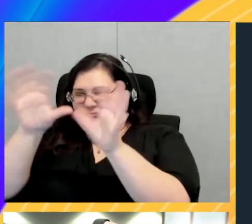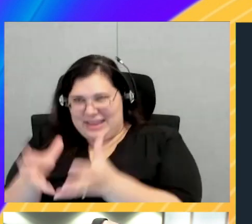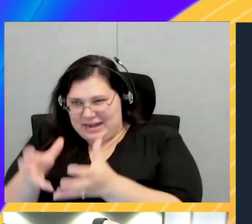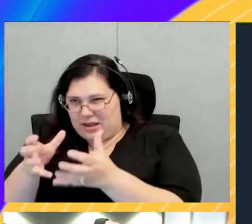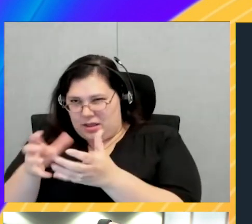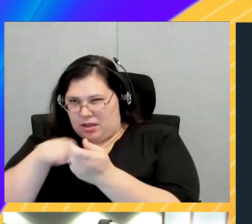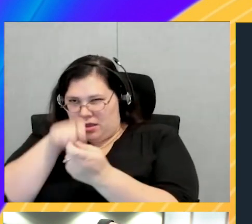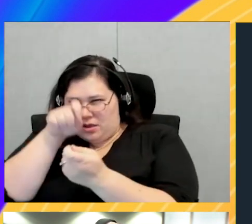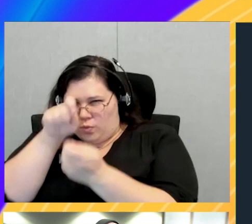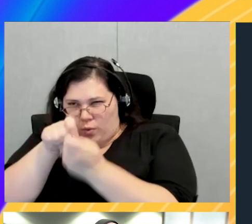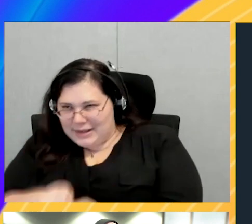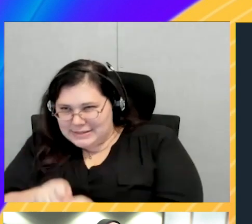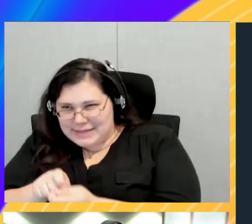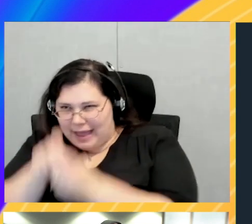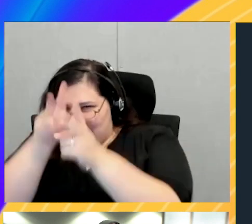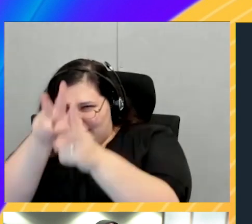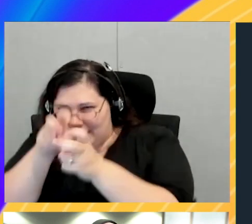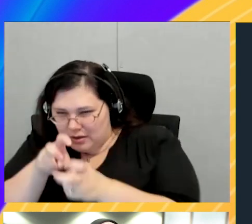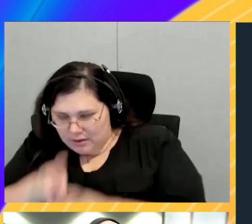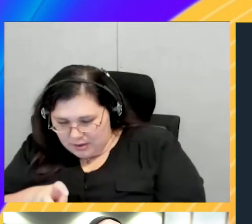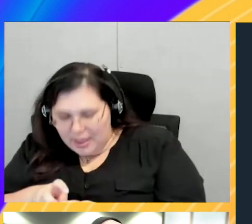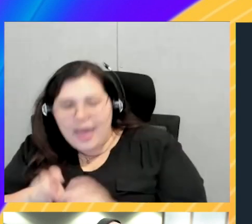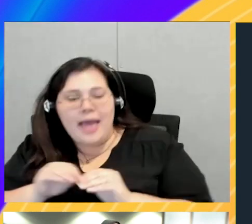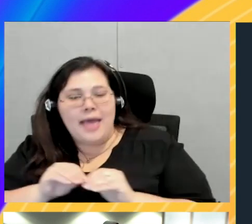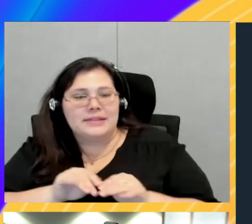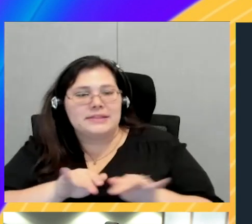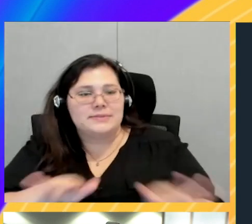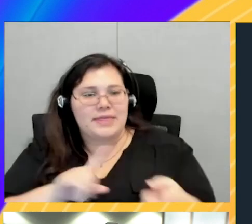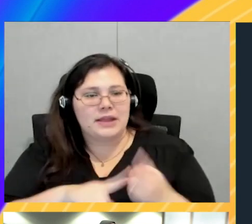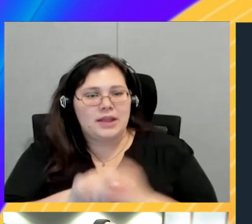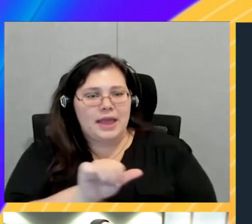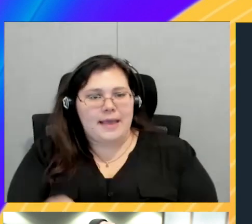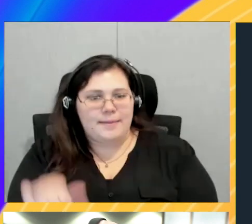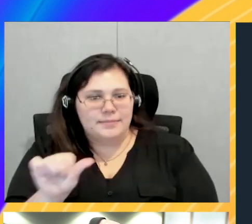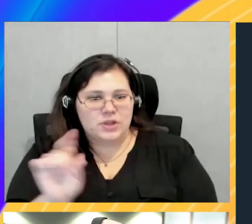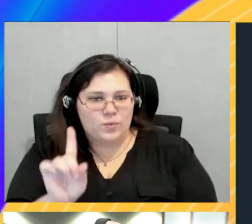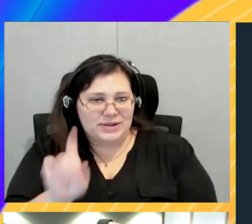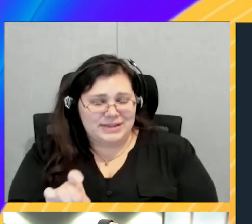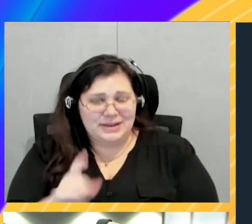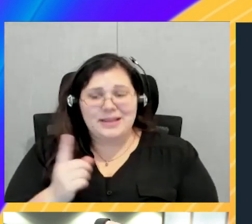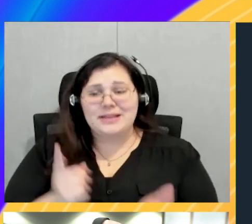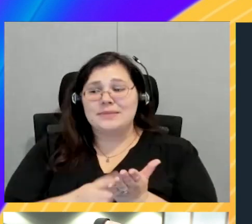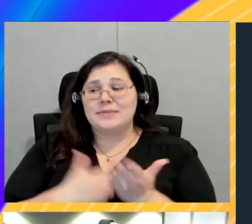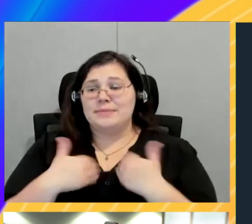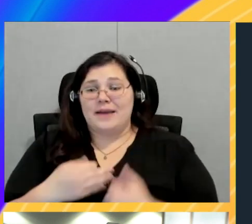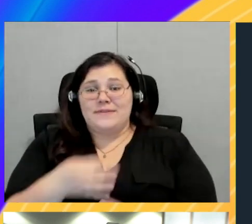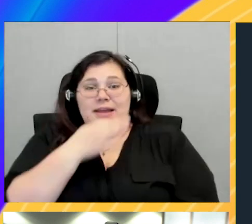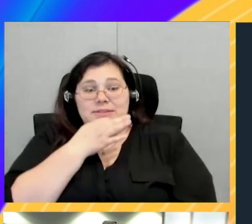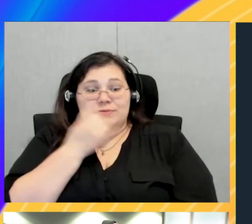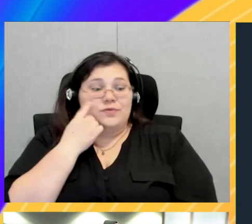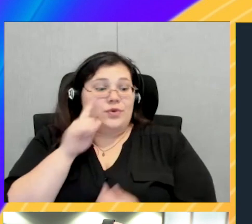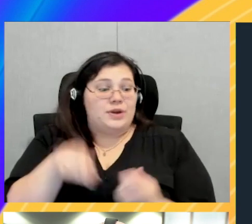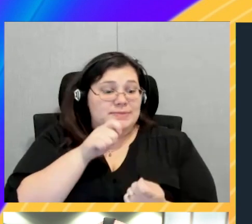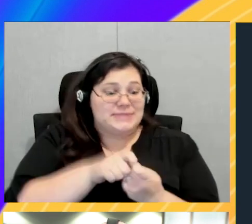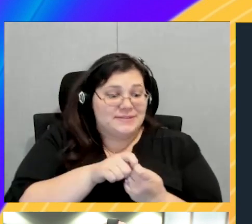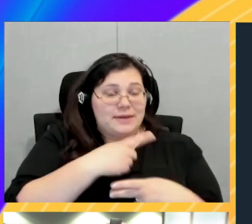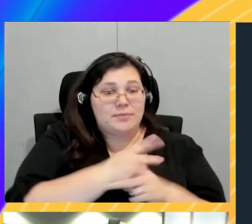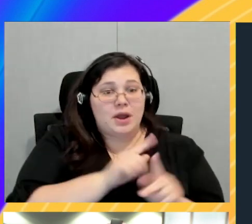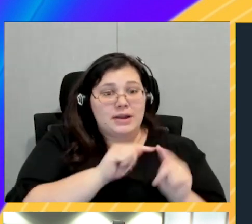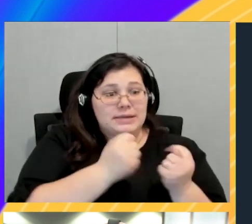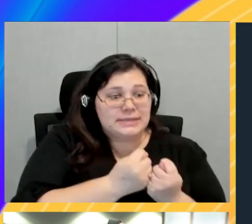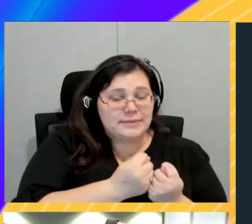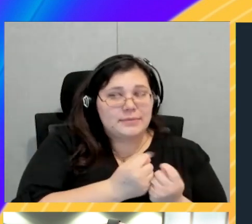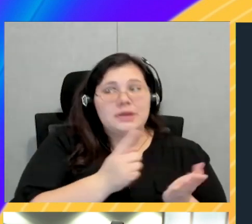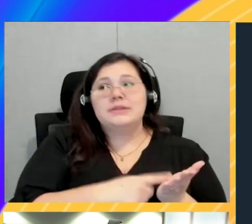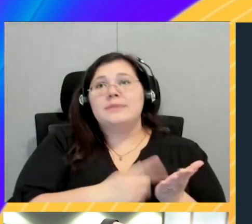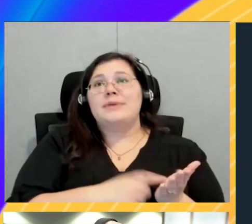exist throughout Amazon. And sometimes those experts are in a specific product team. Sometimes those experts are at another customer,